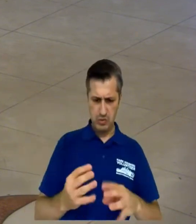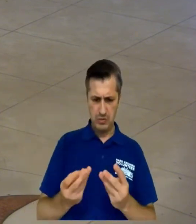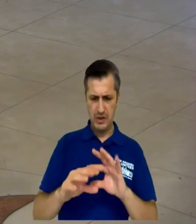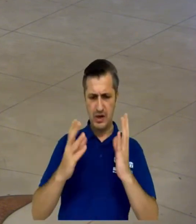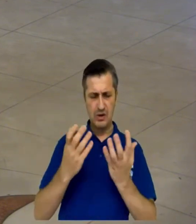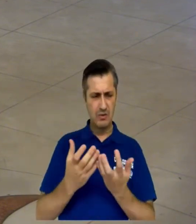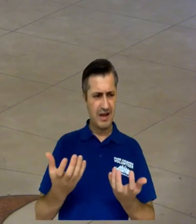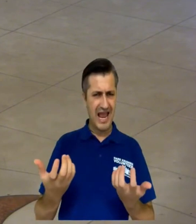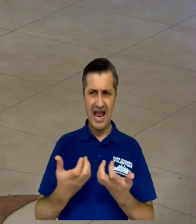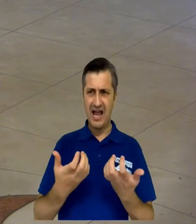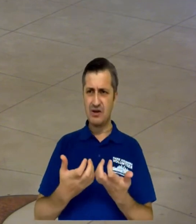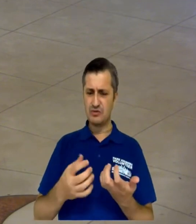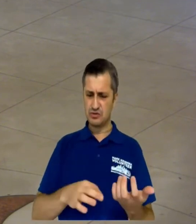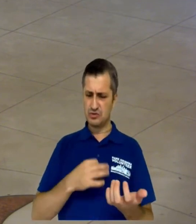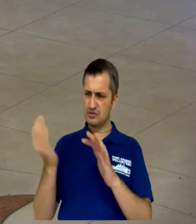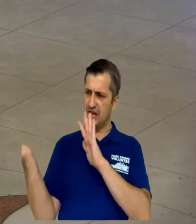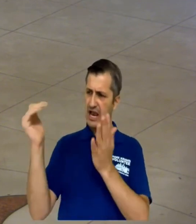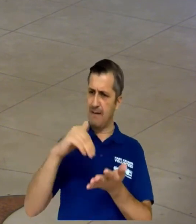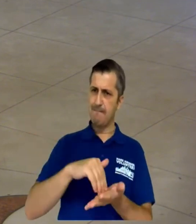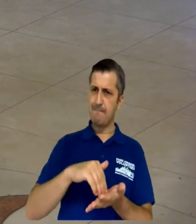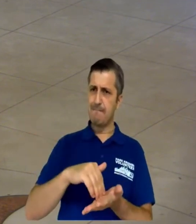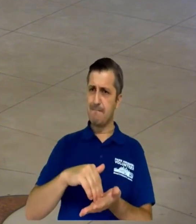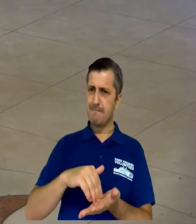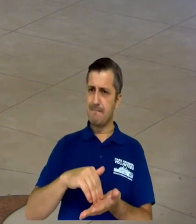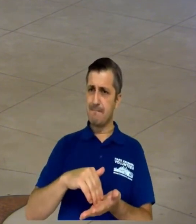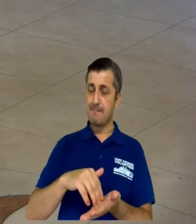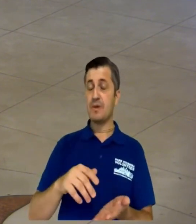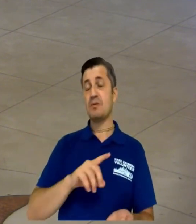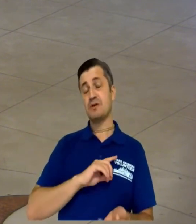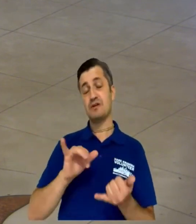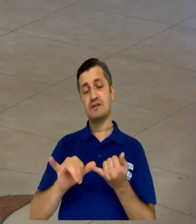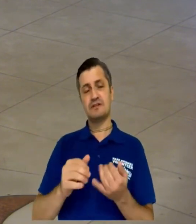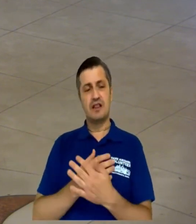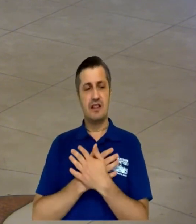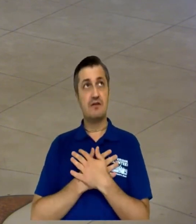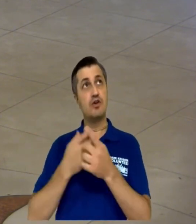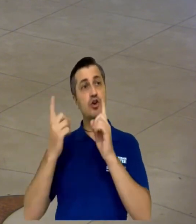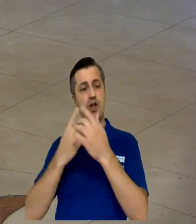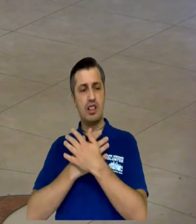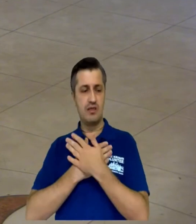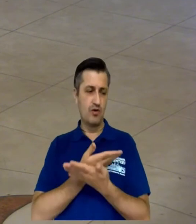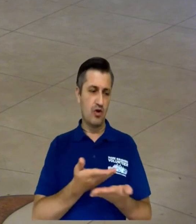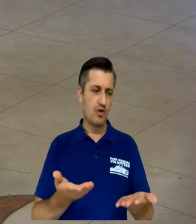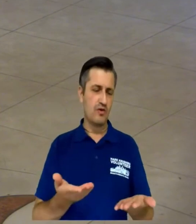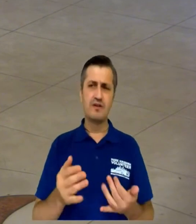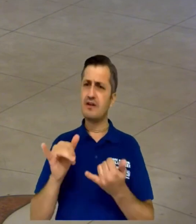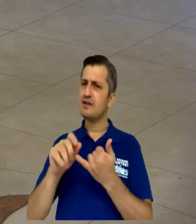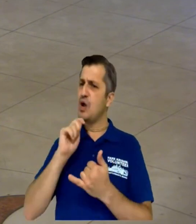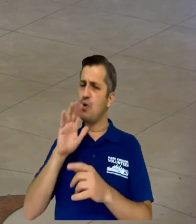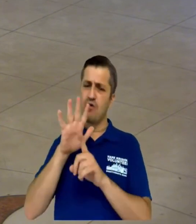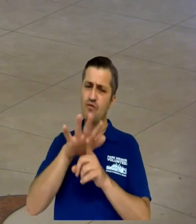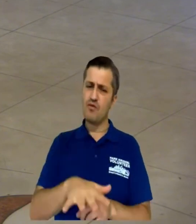and he actually gives us free will. So he's not going to force us. If someone